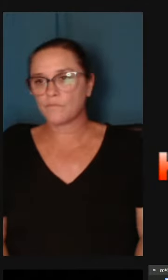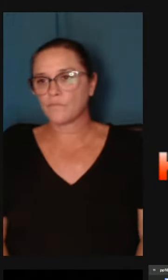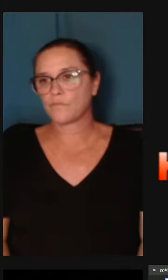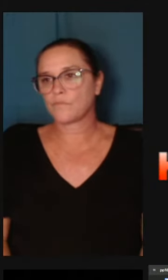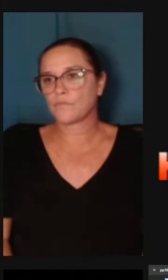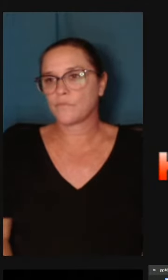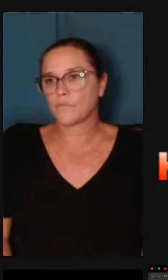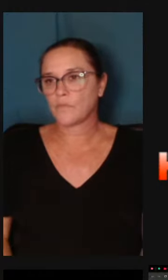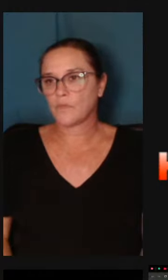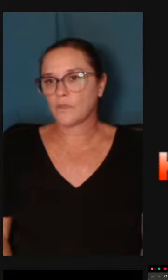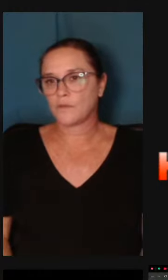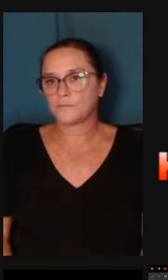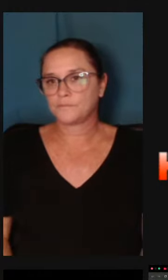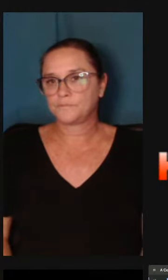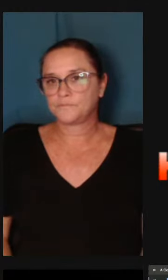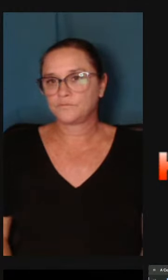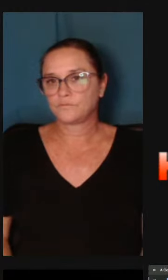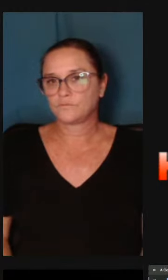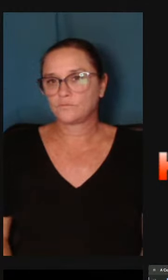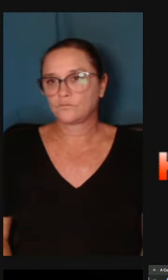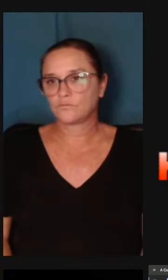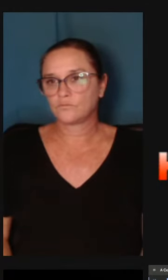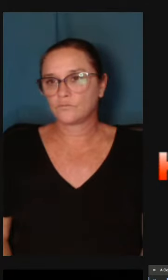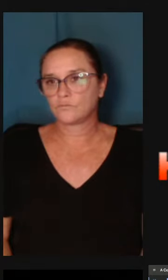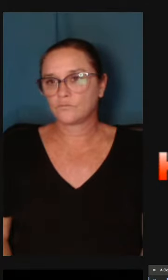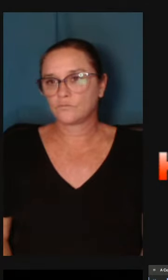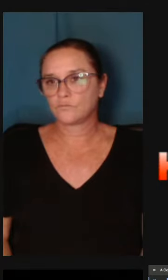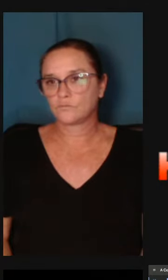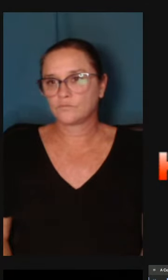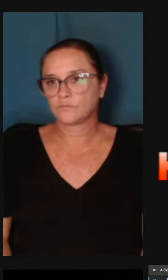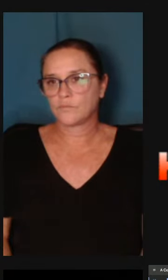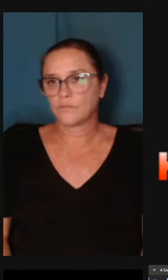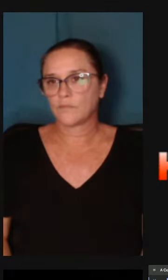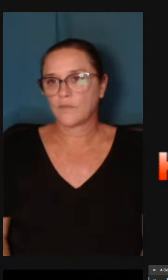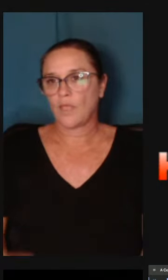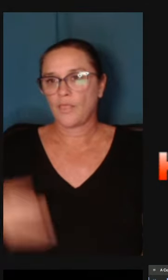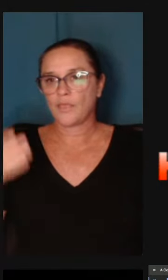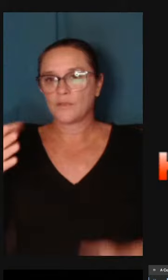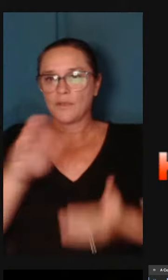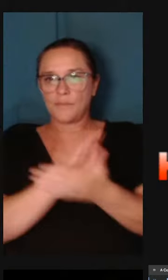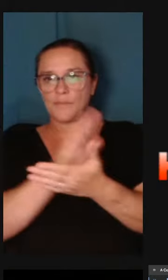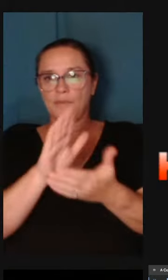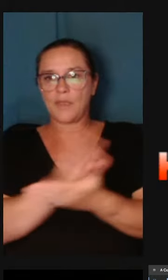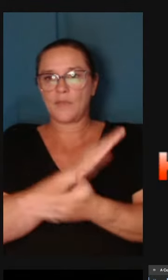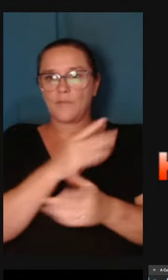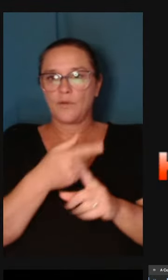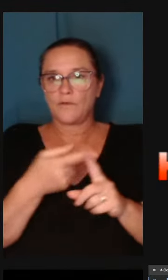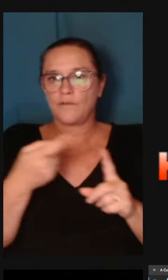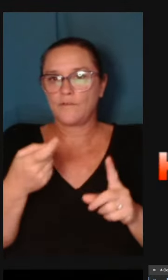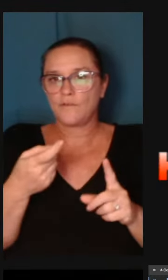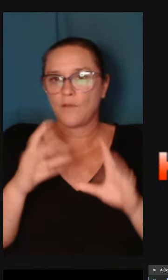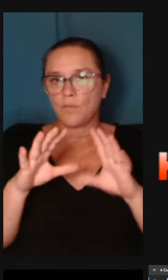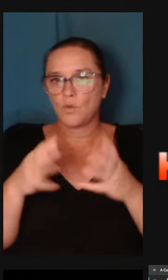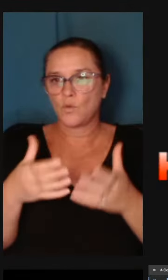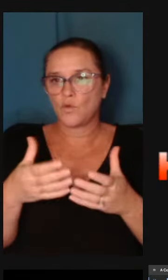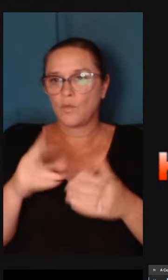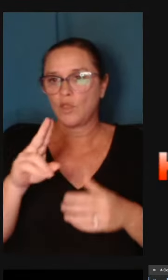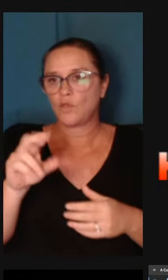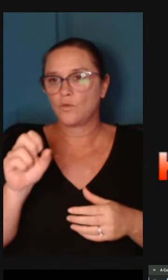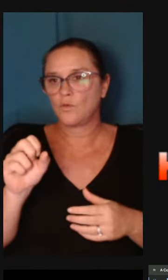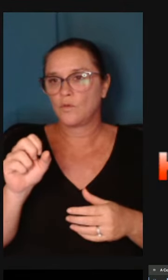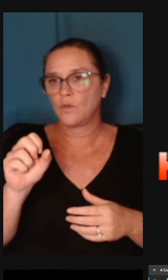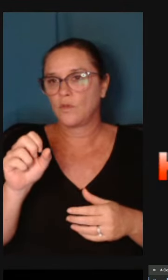And so there is this paper from the group at UC Santa Cruz